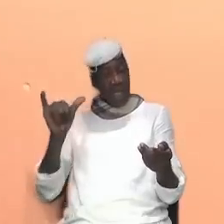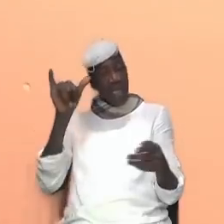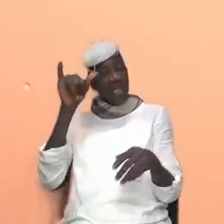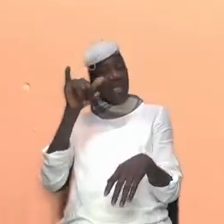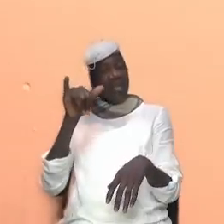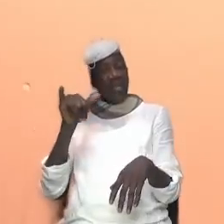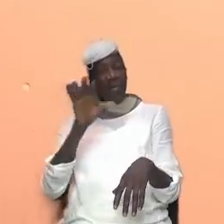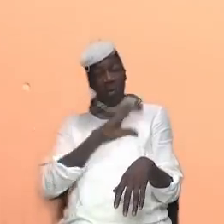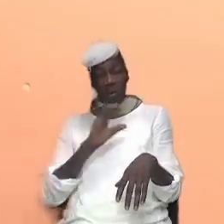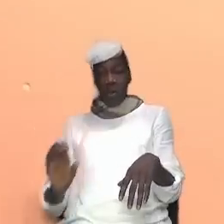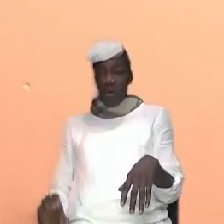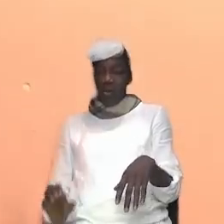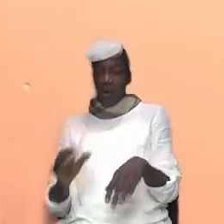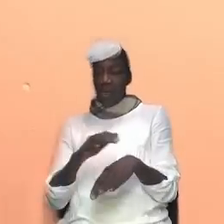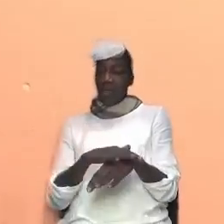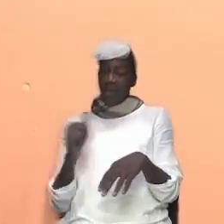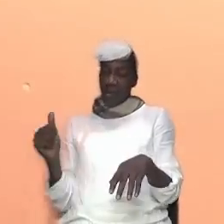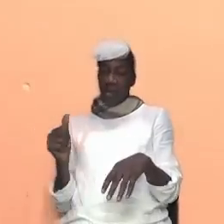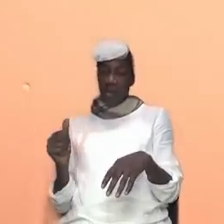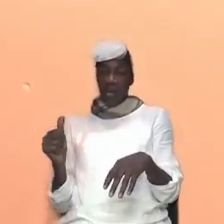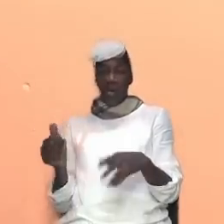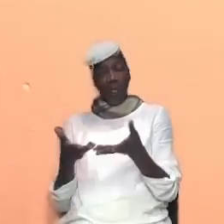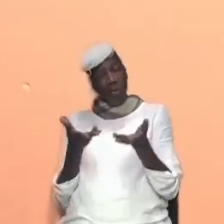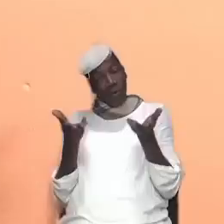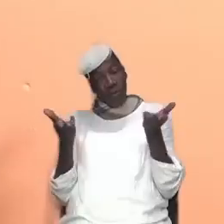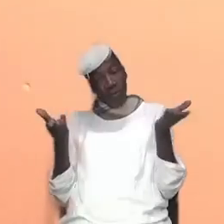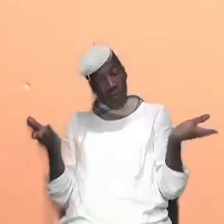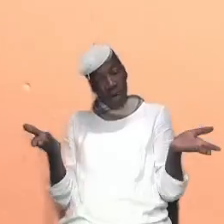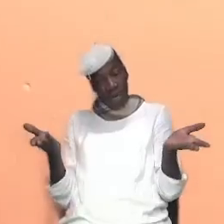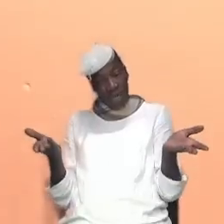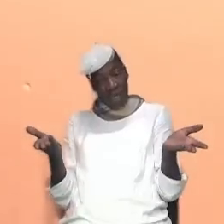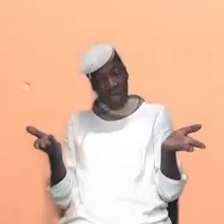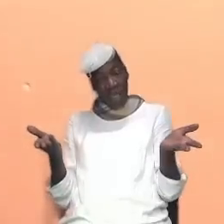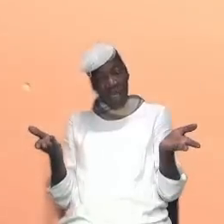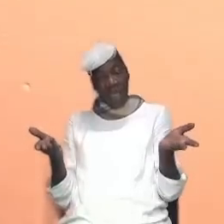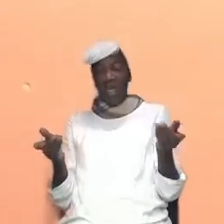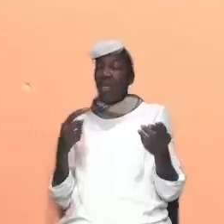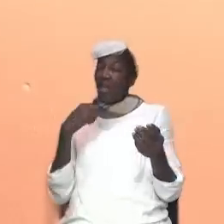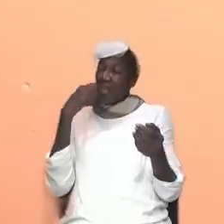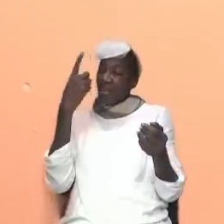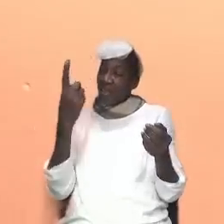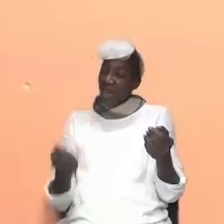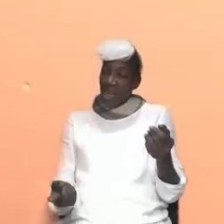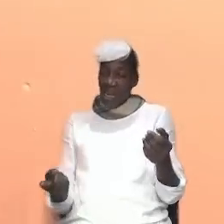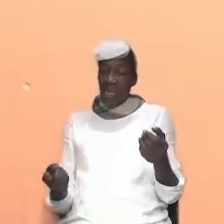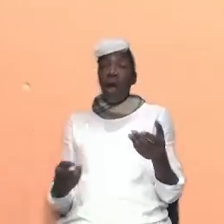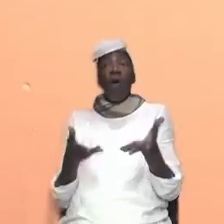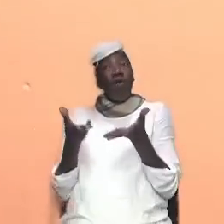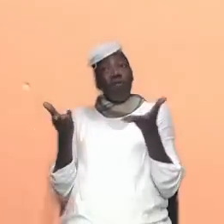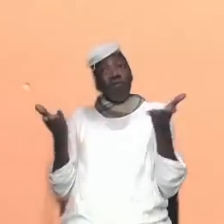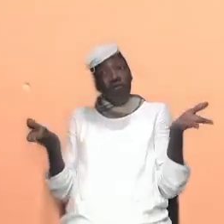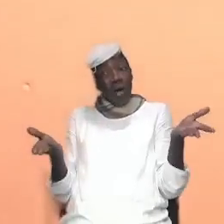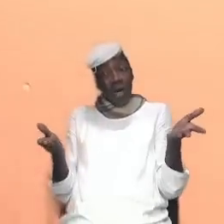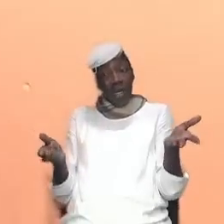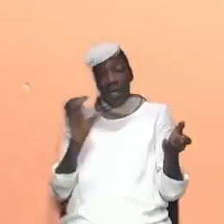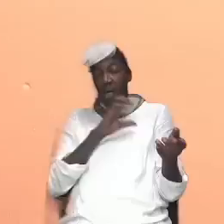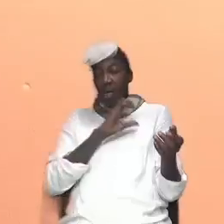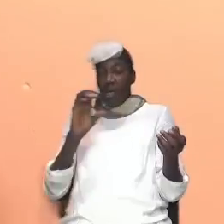But what is it that we are going to give an account of? What is it that he's looking for? That's